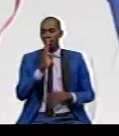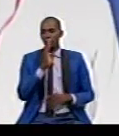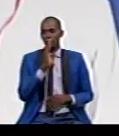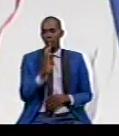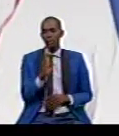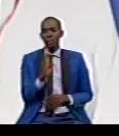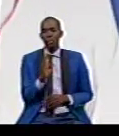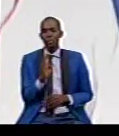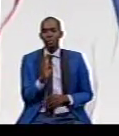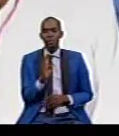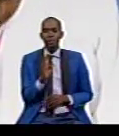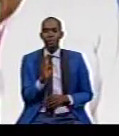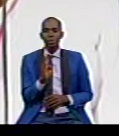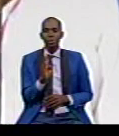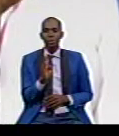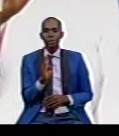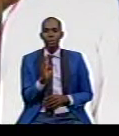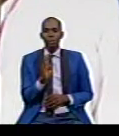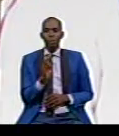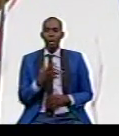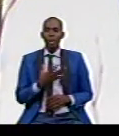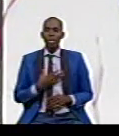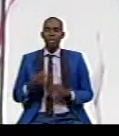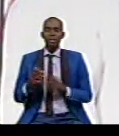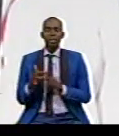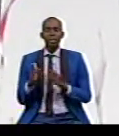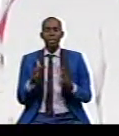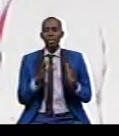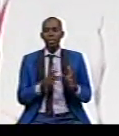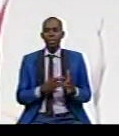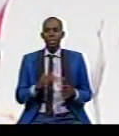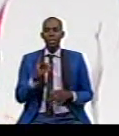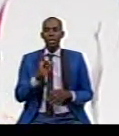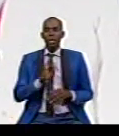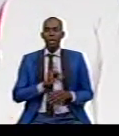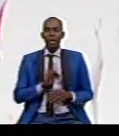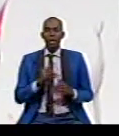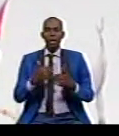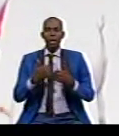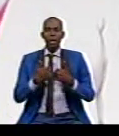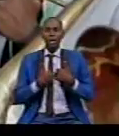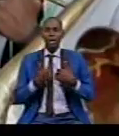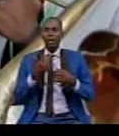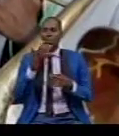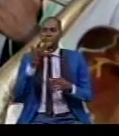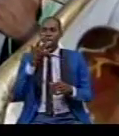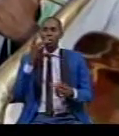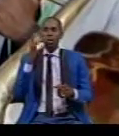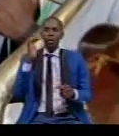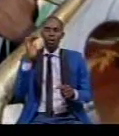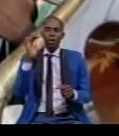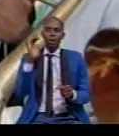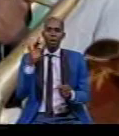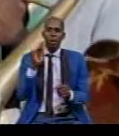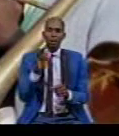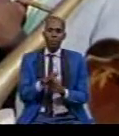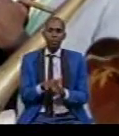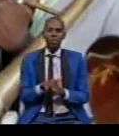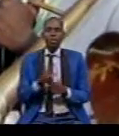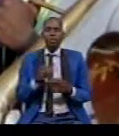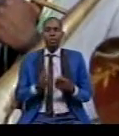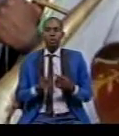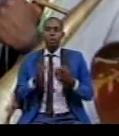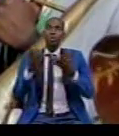Jesus, the compassionate Christ, with complete cure. What you think?